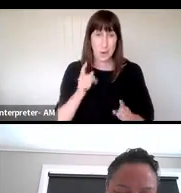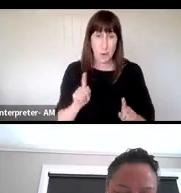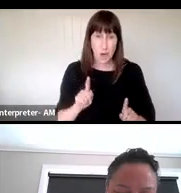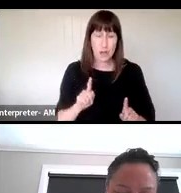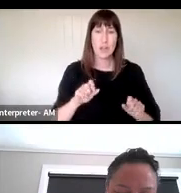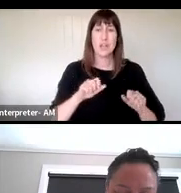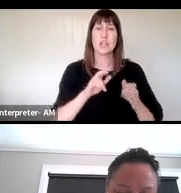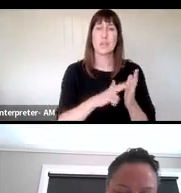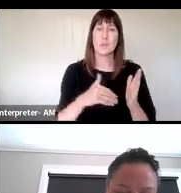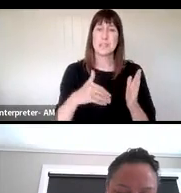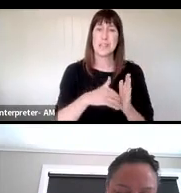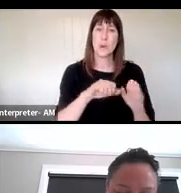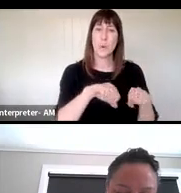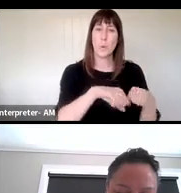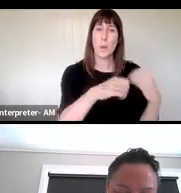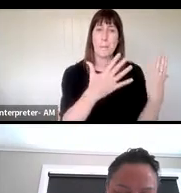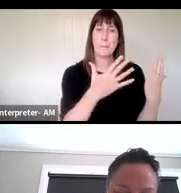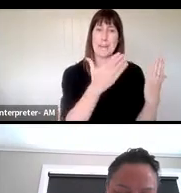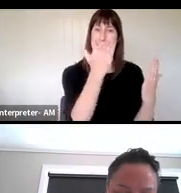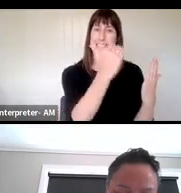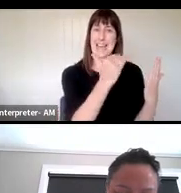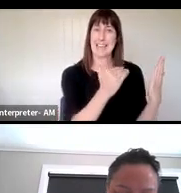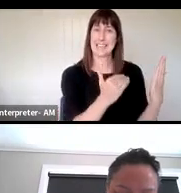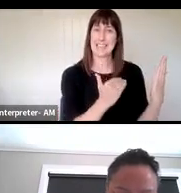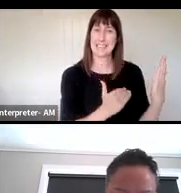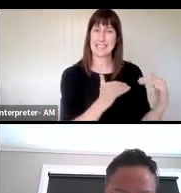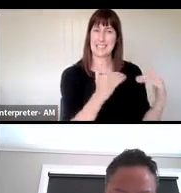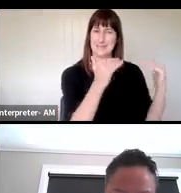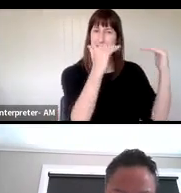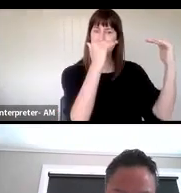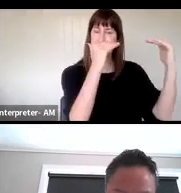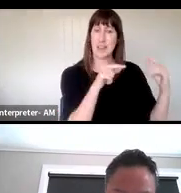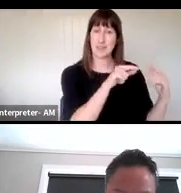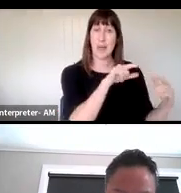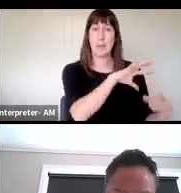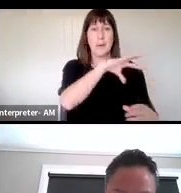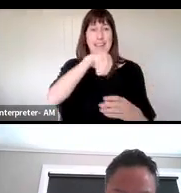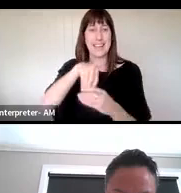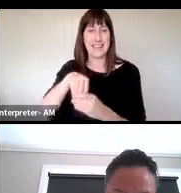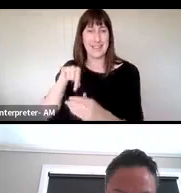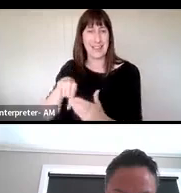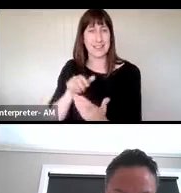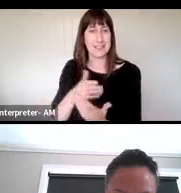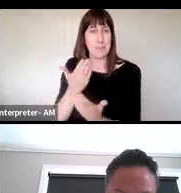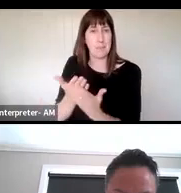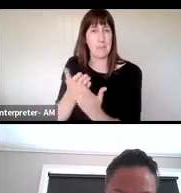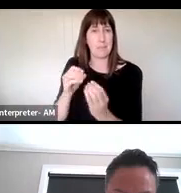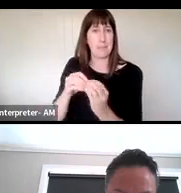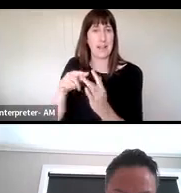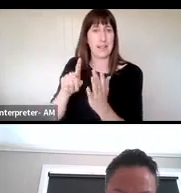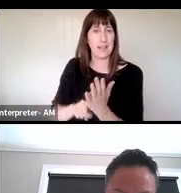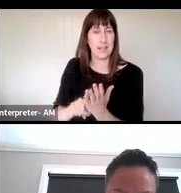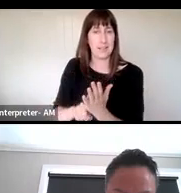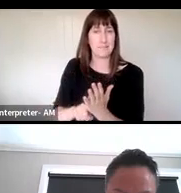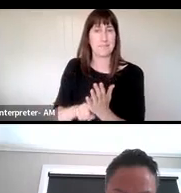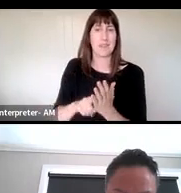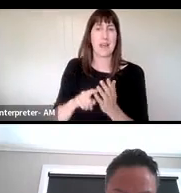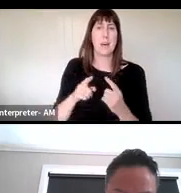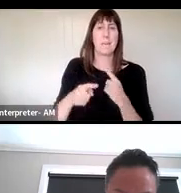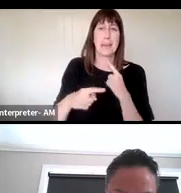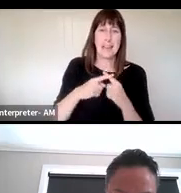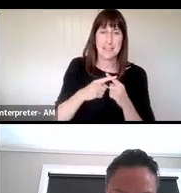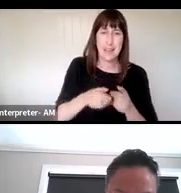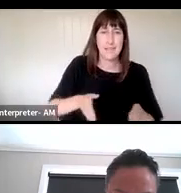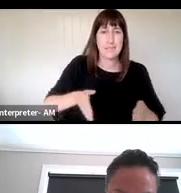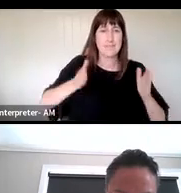Standards become part of this bill as a starting point, and then more standards, so for building and physical